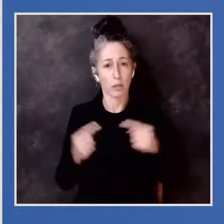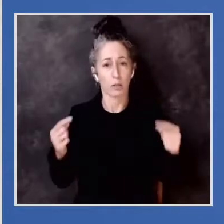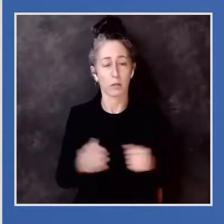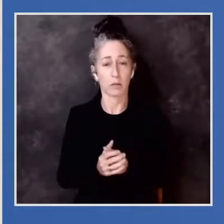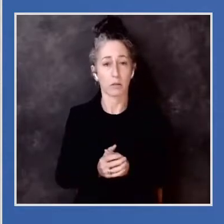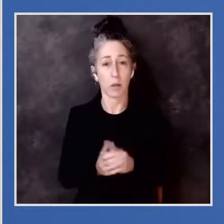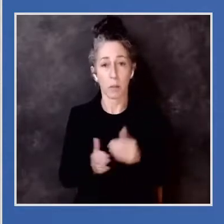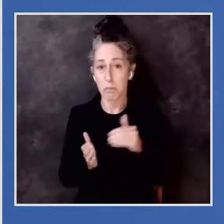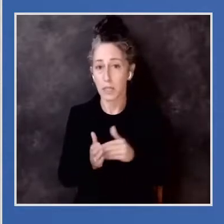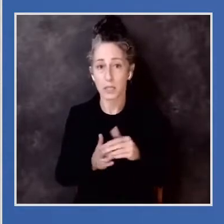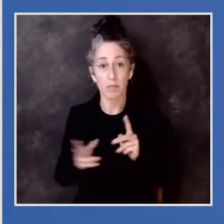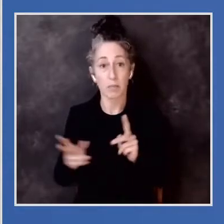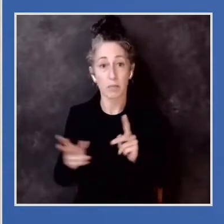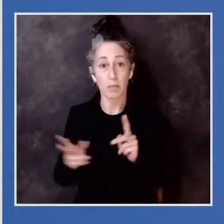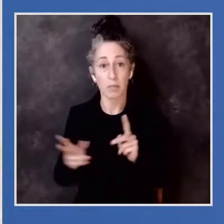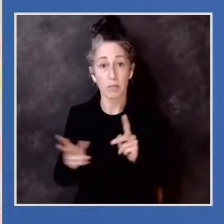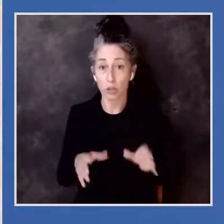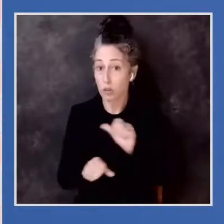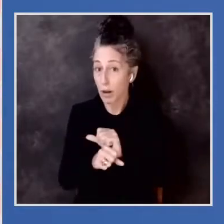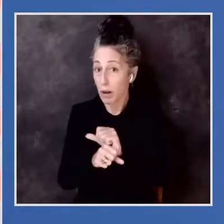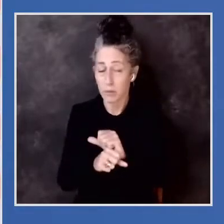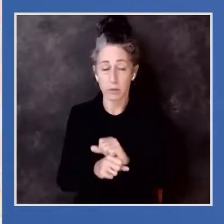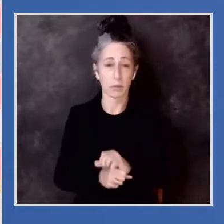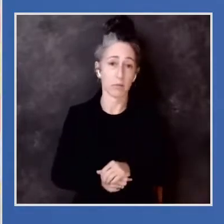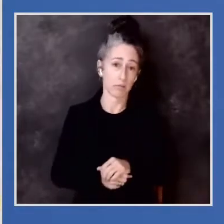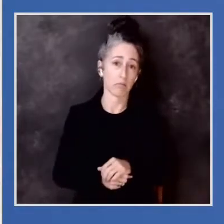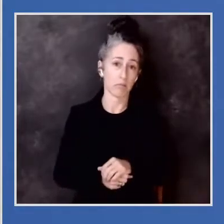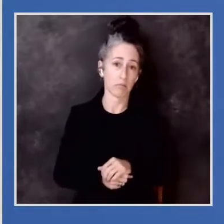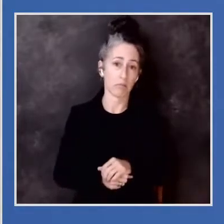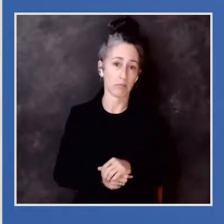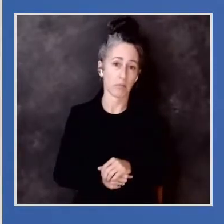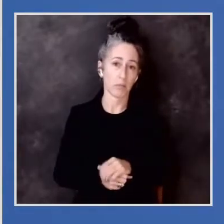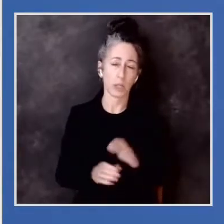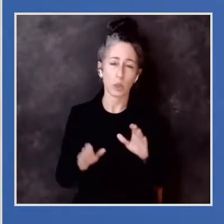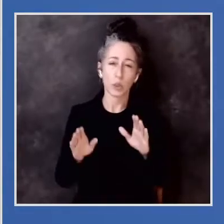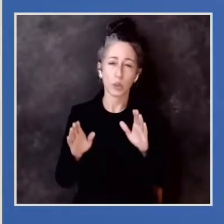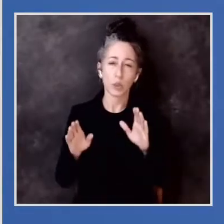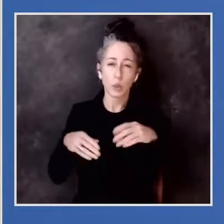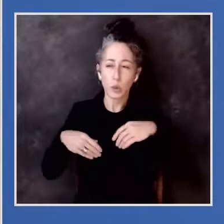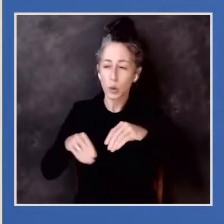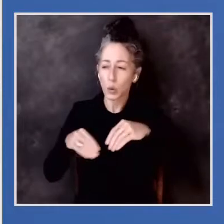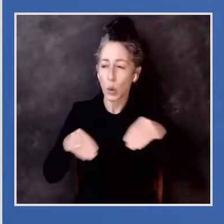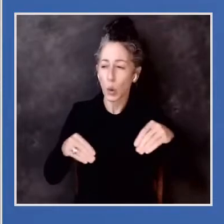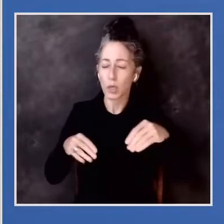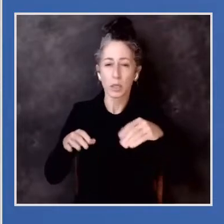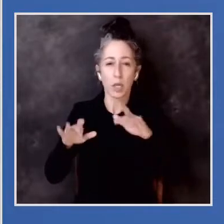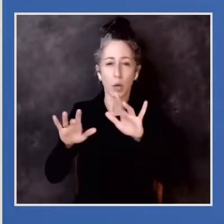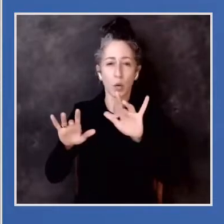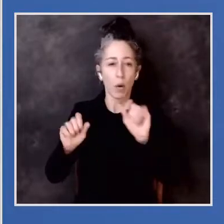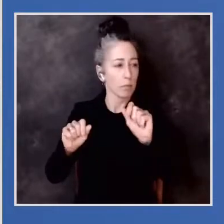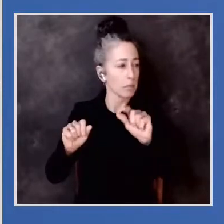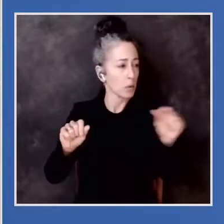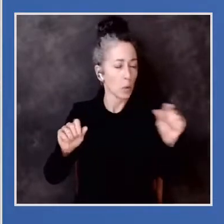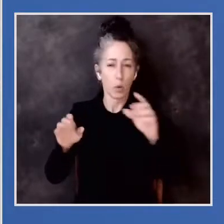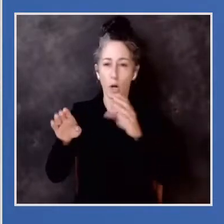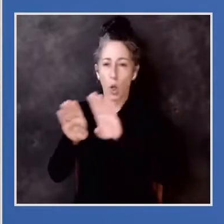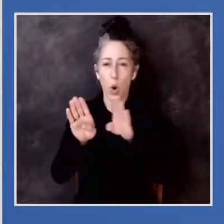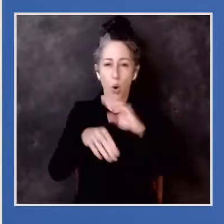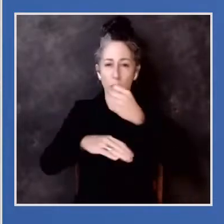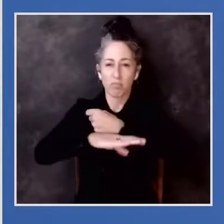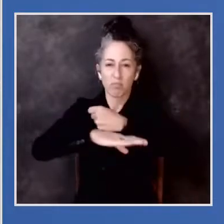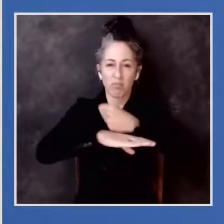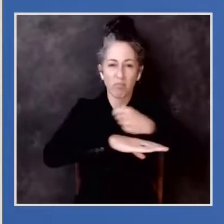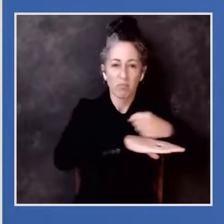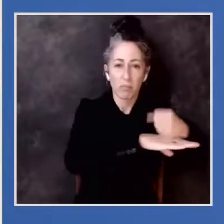jobs, and we see the empty storefronts and the shuttered businesses, the visible signs of lost hopes and